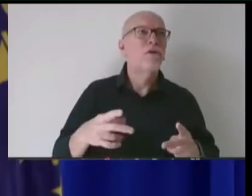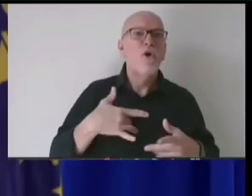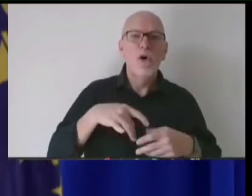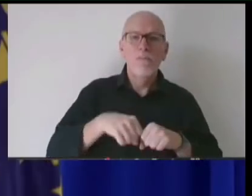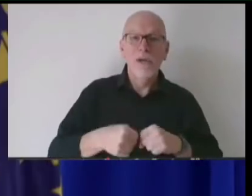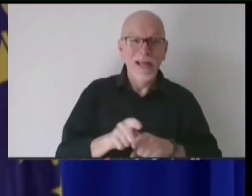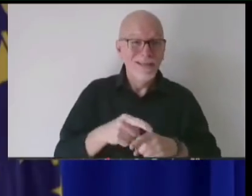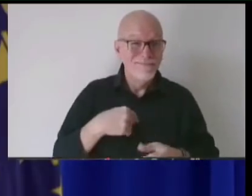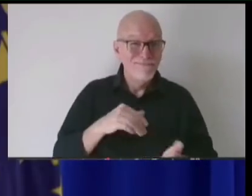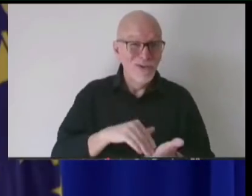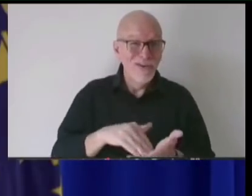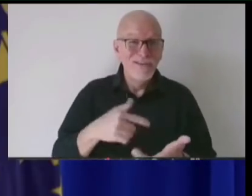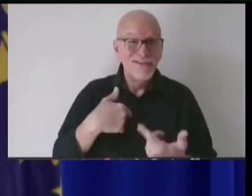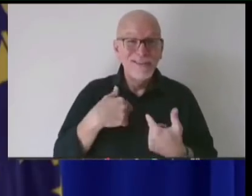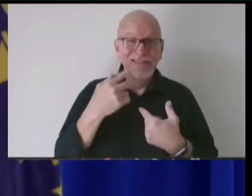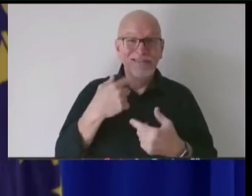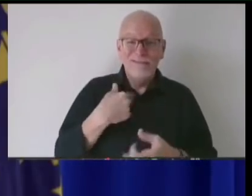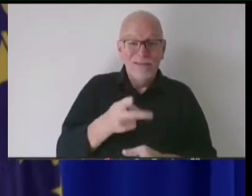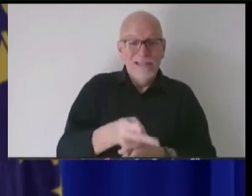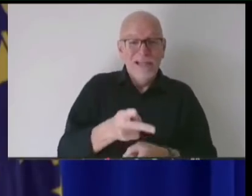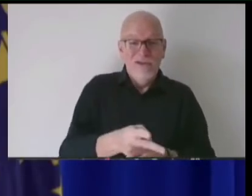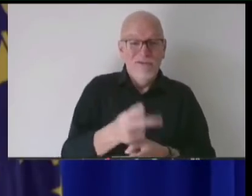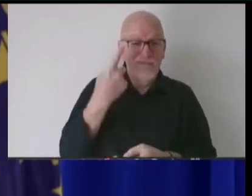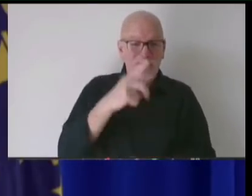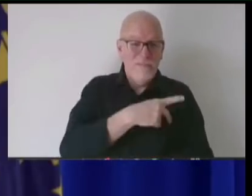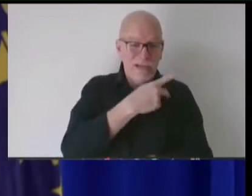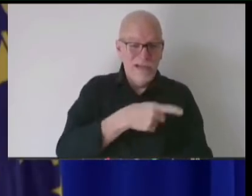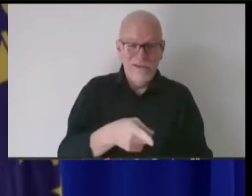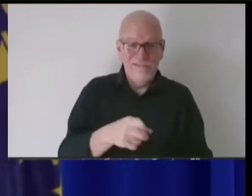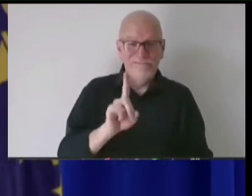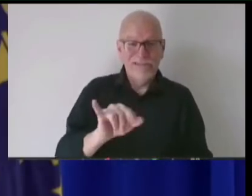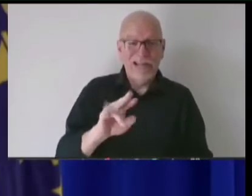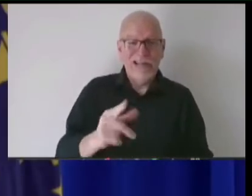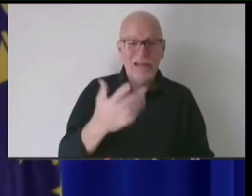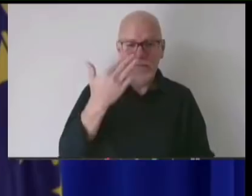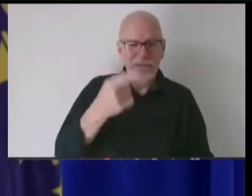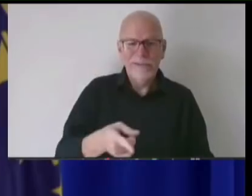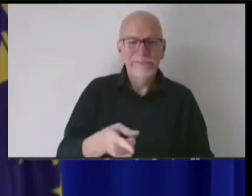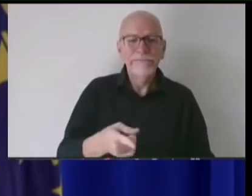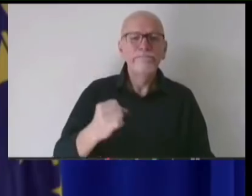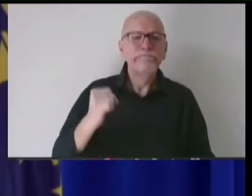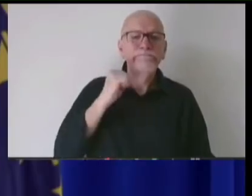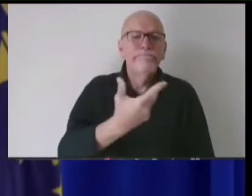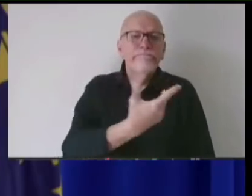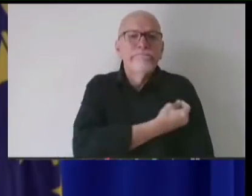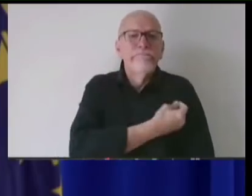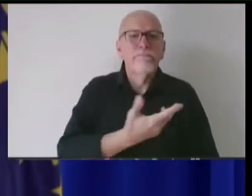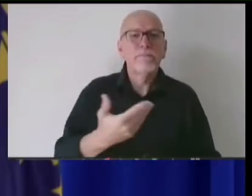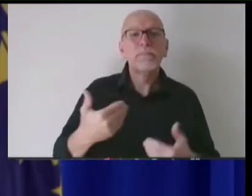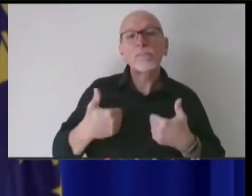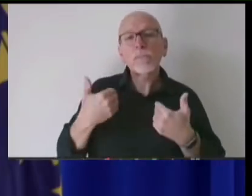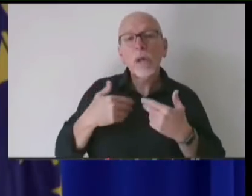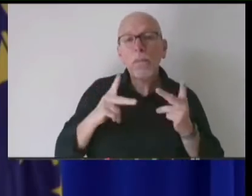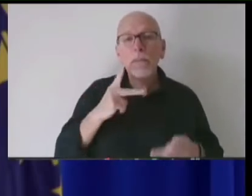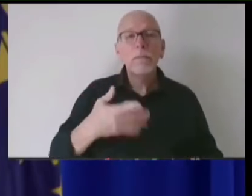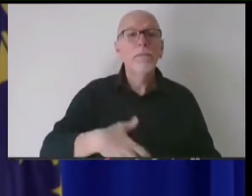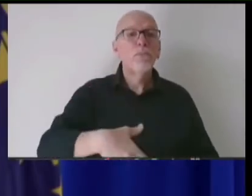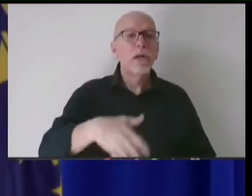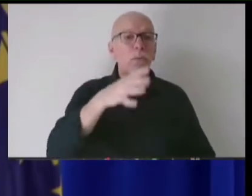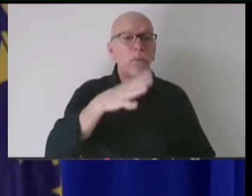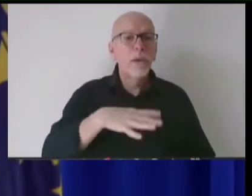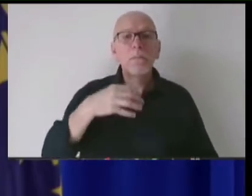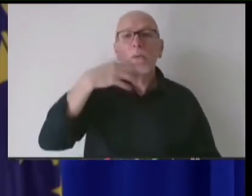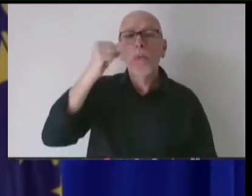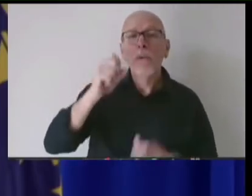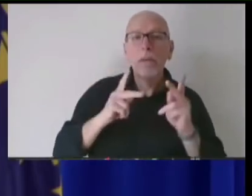healthcare provider to care for somebody who is sick and dying because they haven't gotten vaccinated. Young people, pregnant women, older